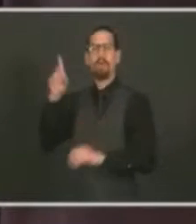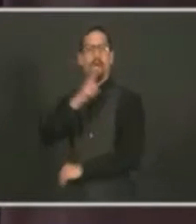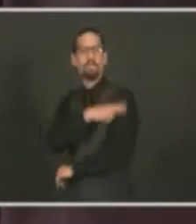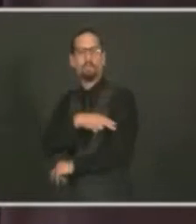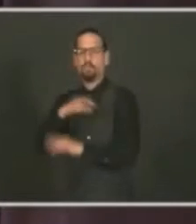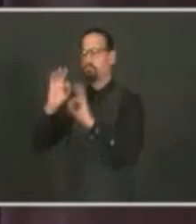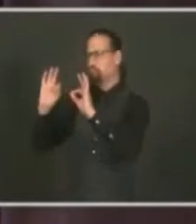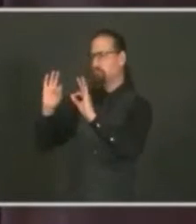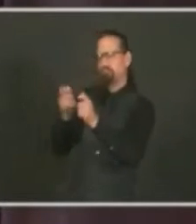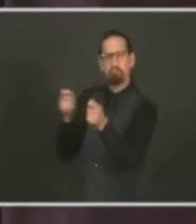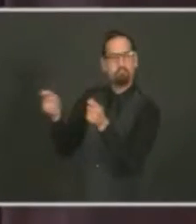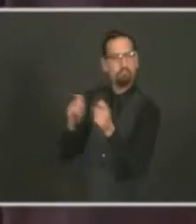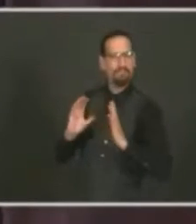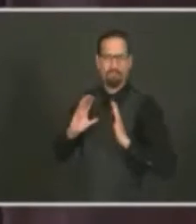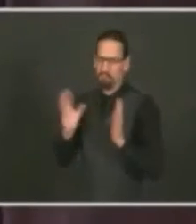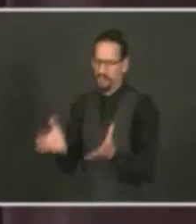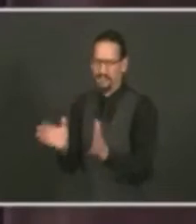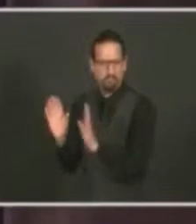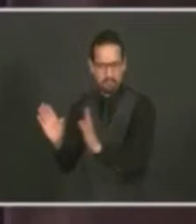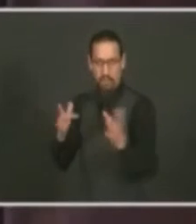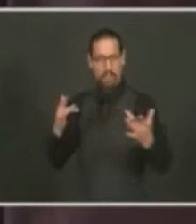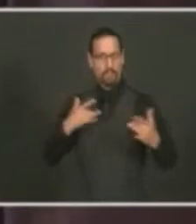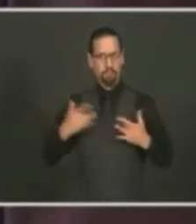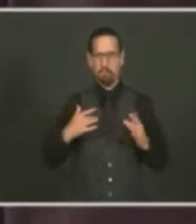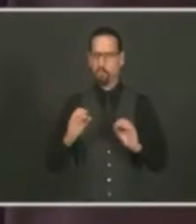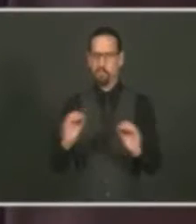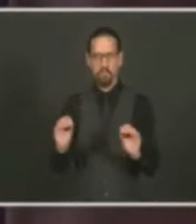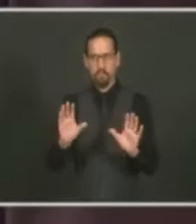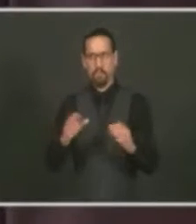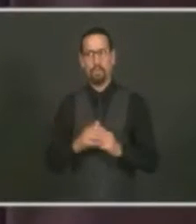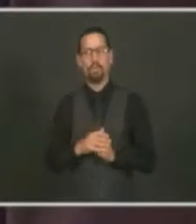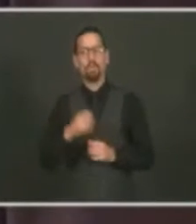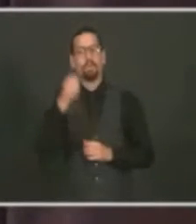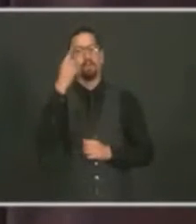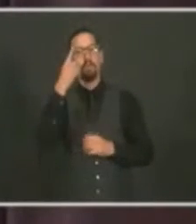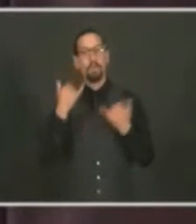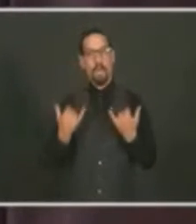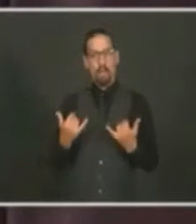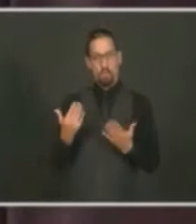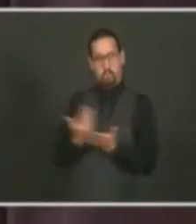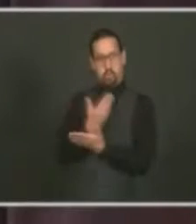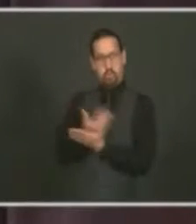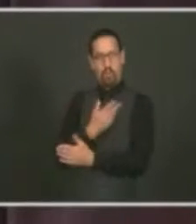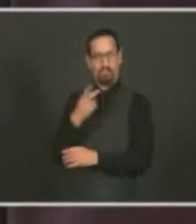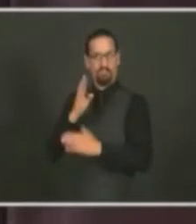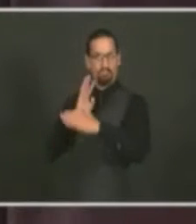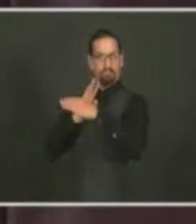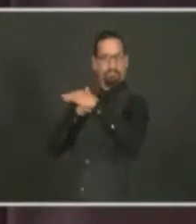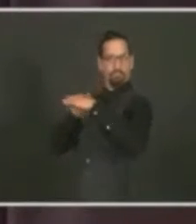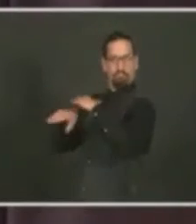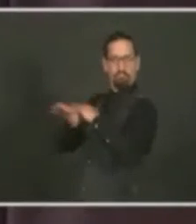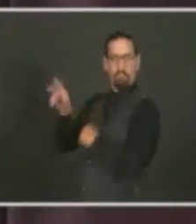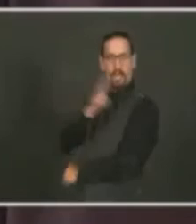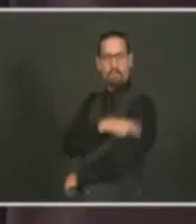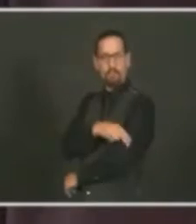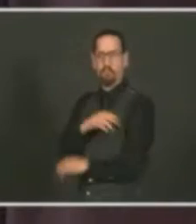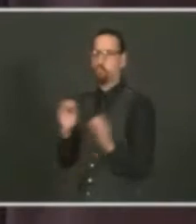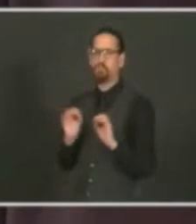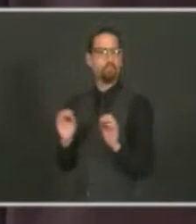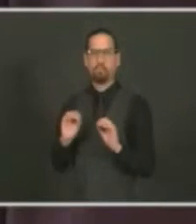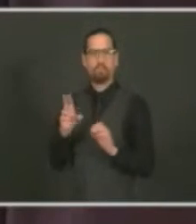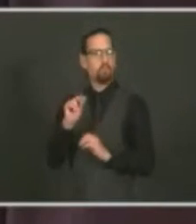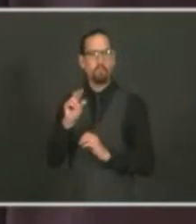Having said that, there have not yet been any hospitalizations, as far as we can tell, related to the outbreaks at PC or